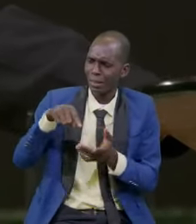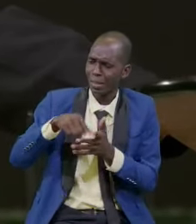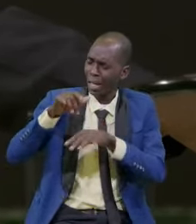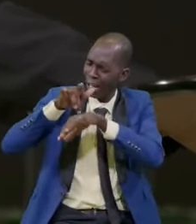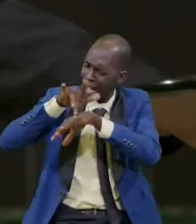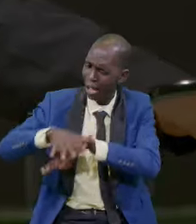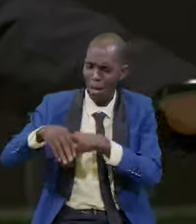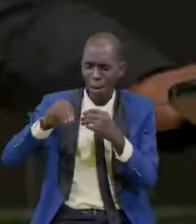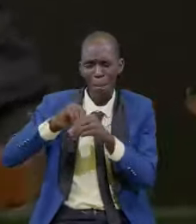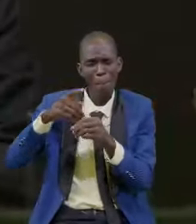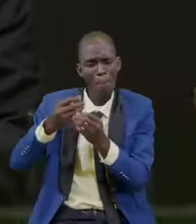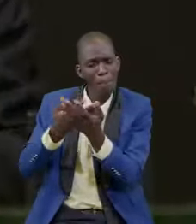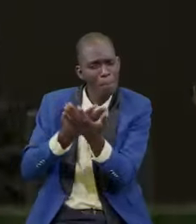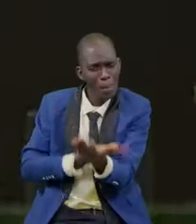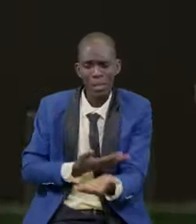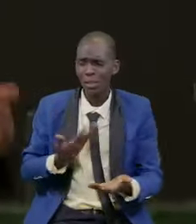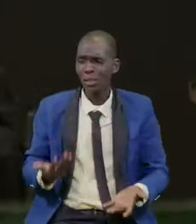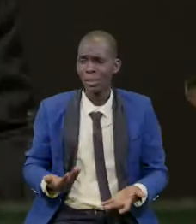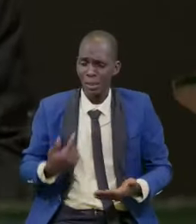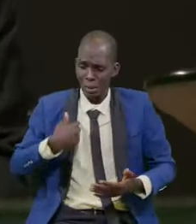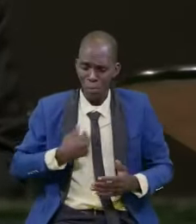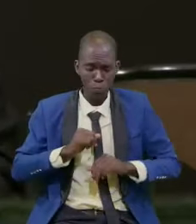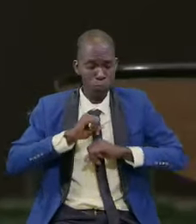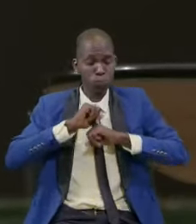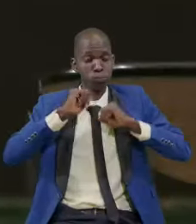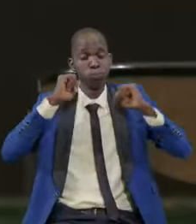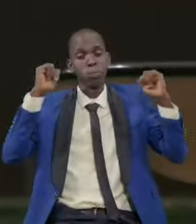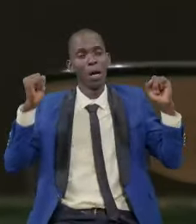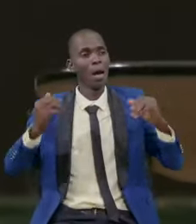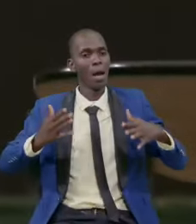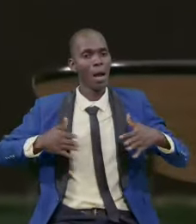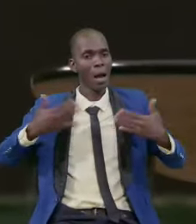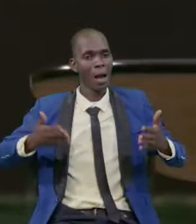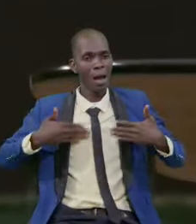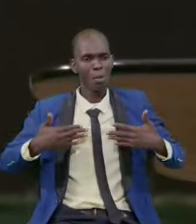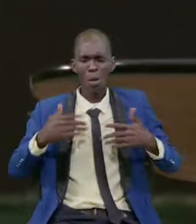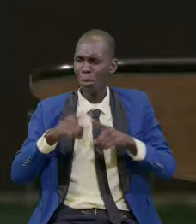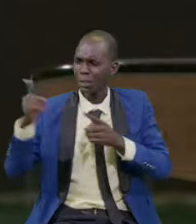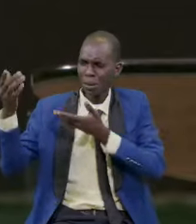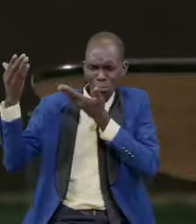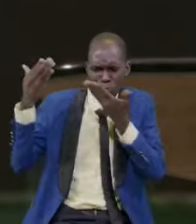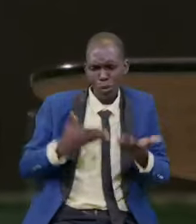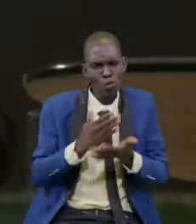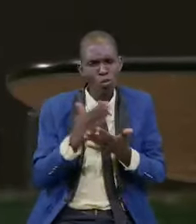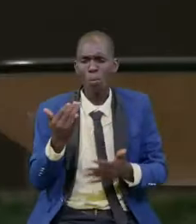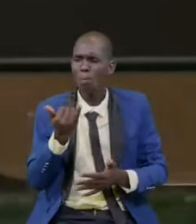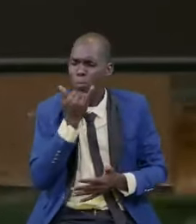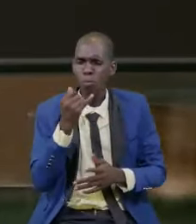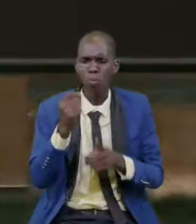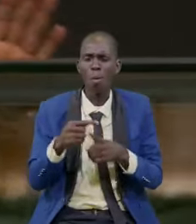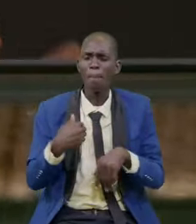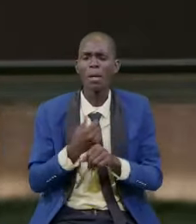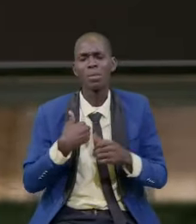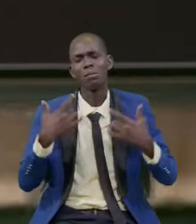and while you're kind of, you know, planning, I'll do this, I'll do that, then he brings the word, you're down. And